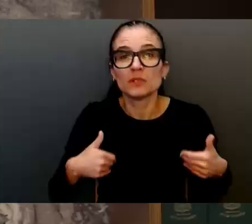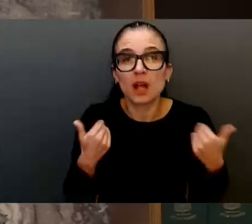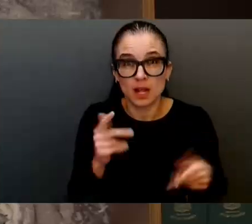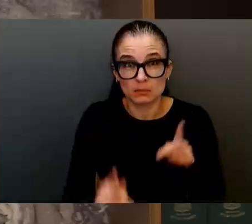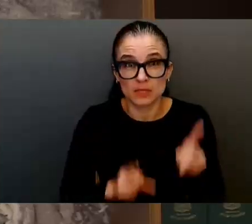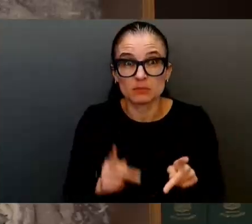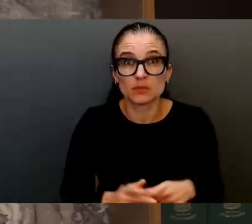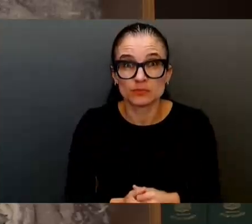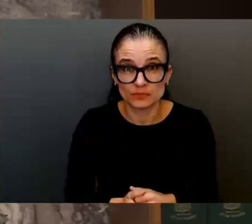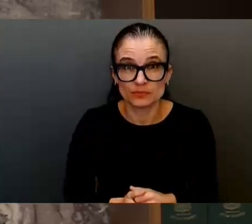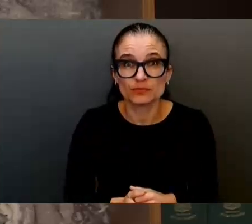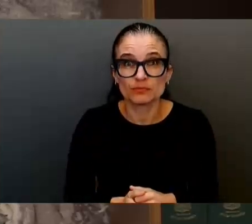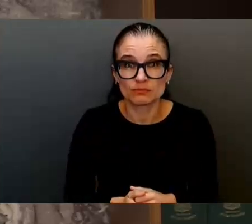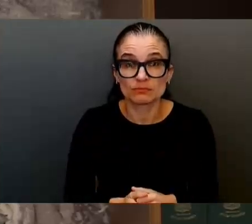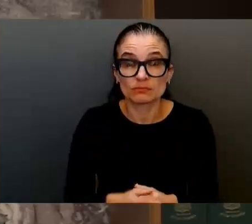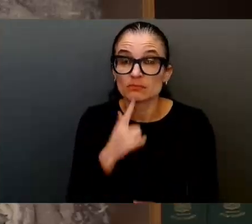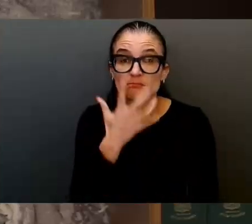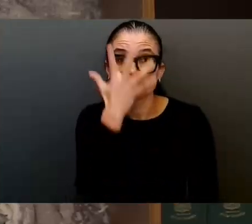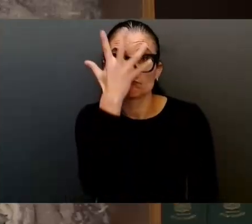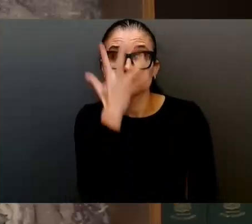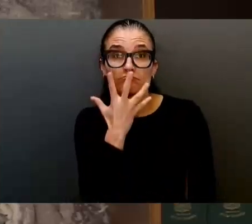who've died alone